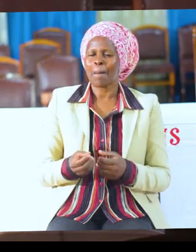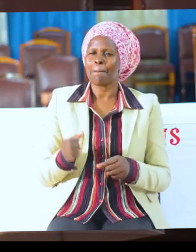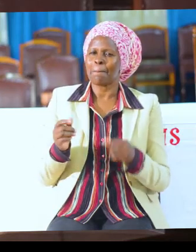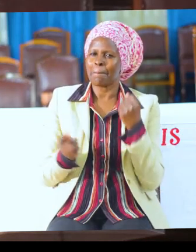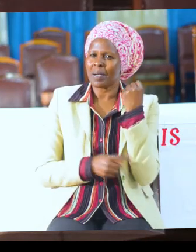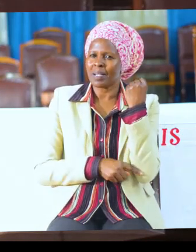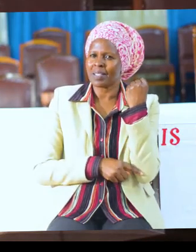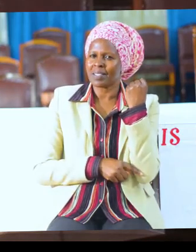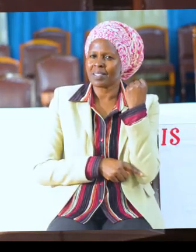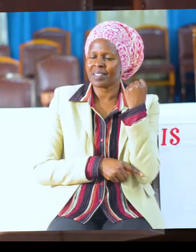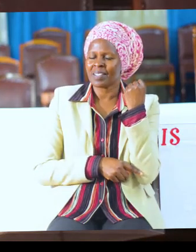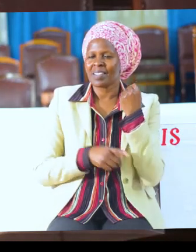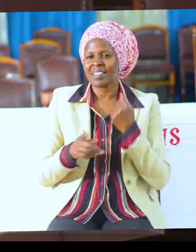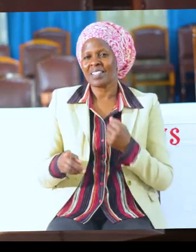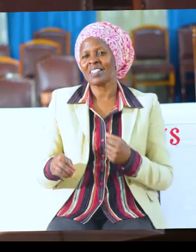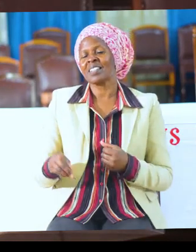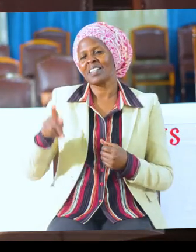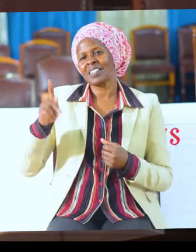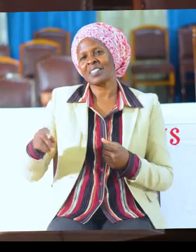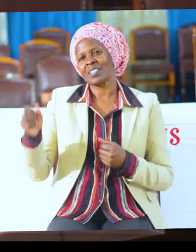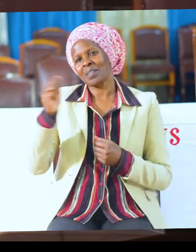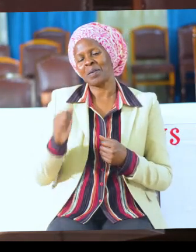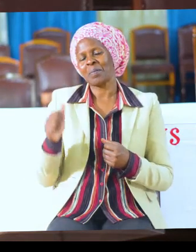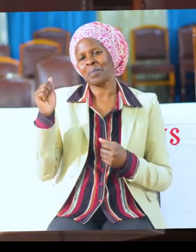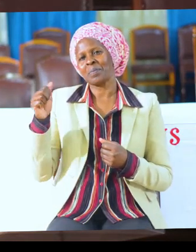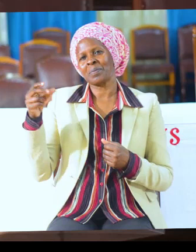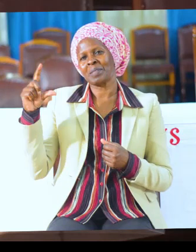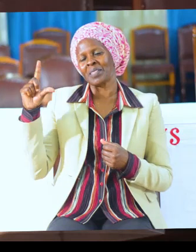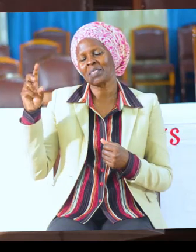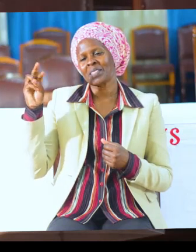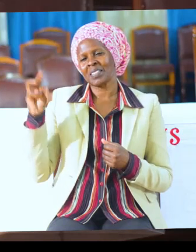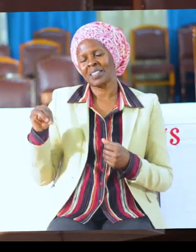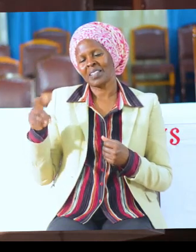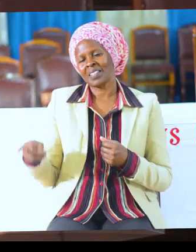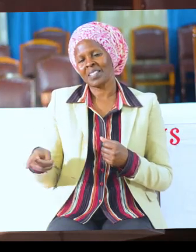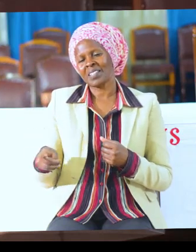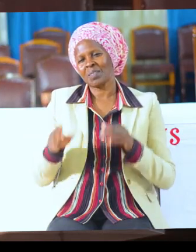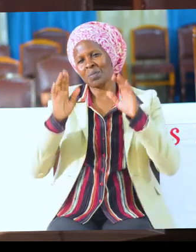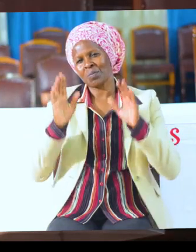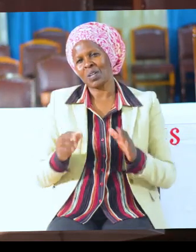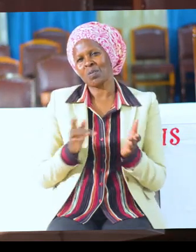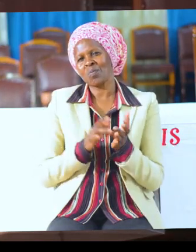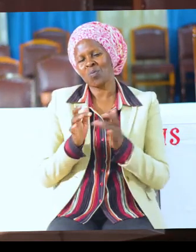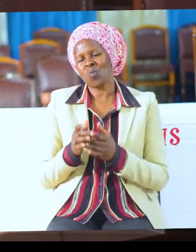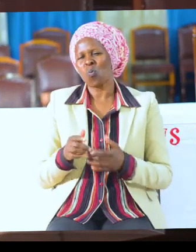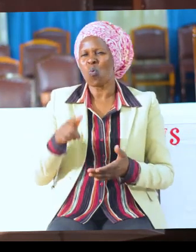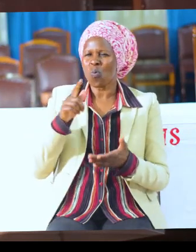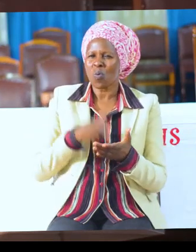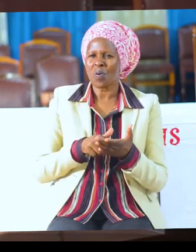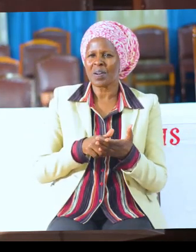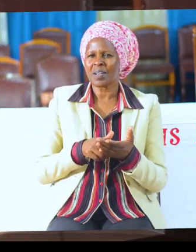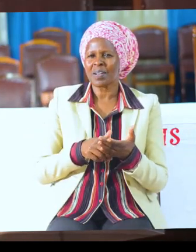particular time. The psalmist, you know, as he writes this very popular book, he's saying, "What shall I